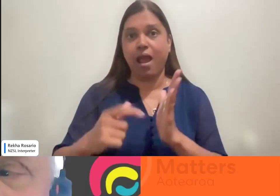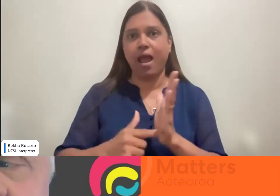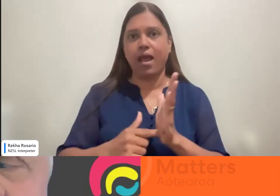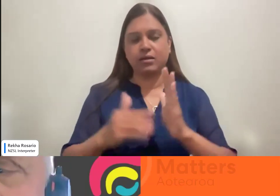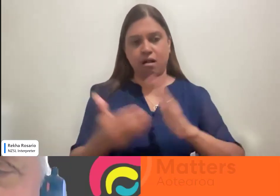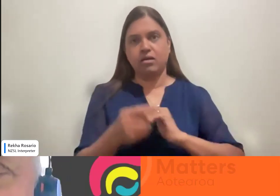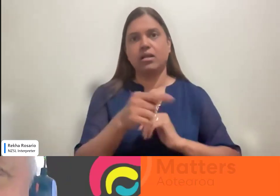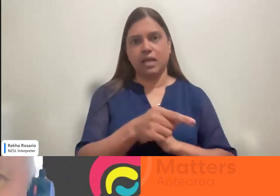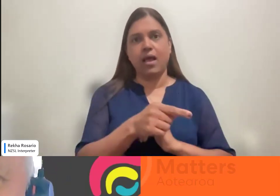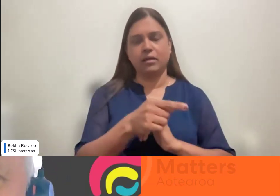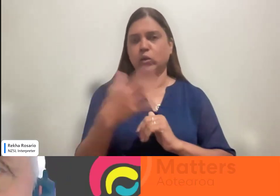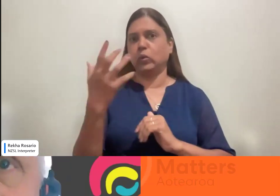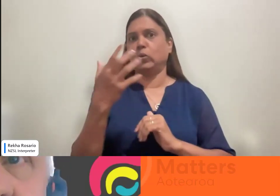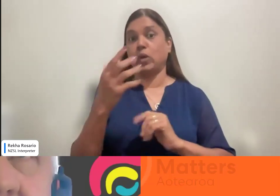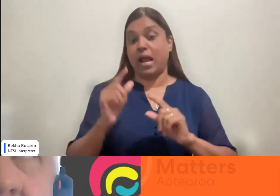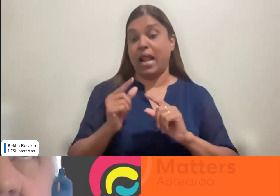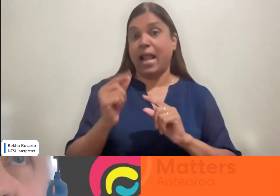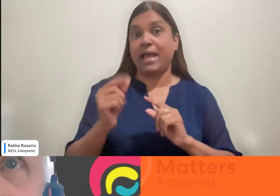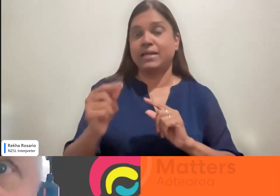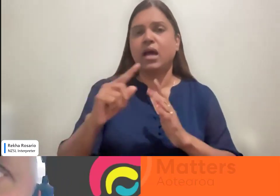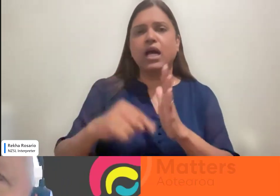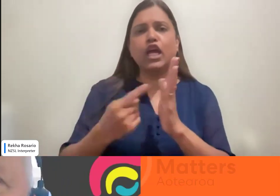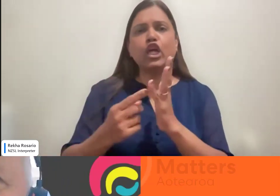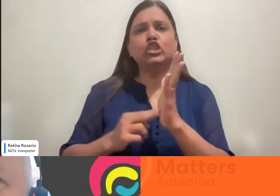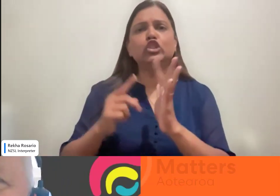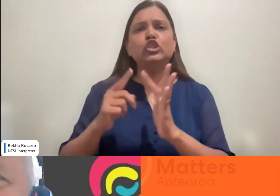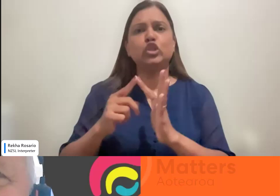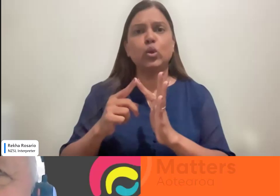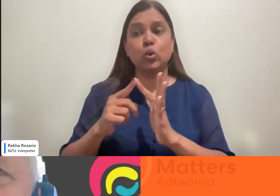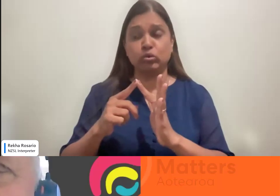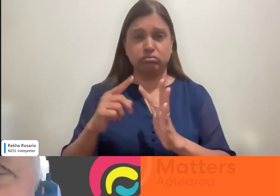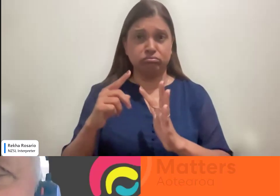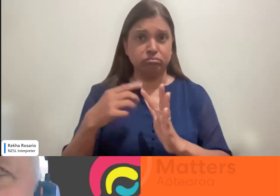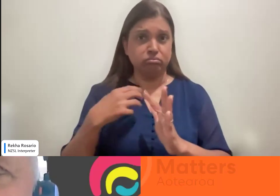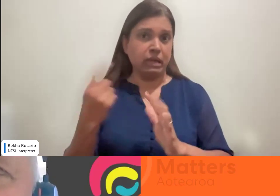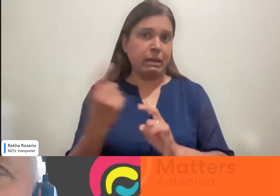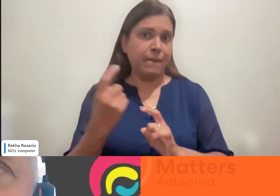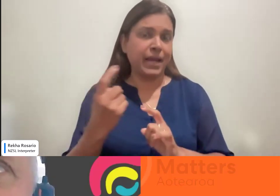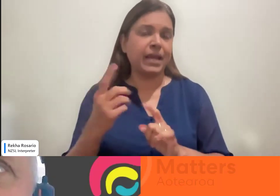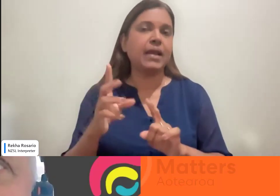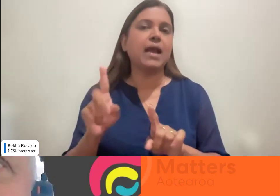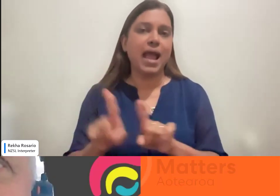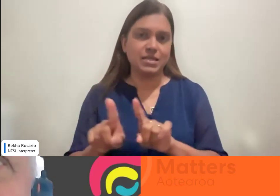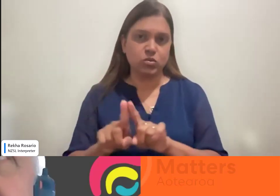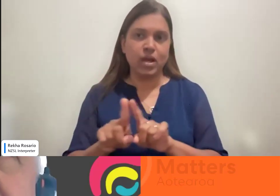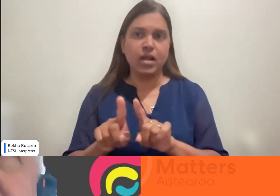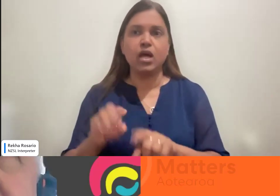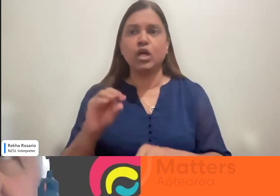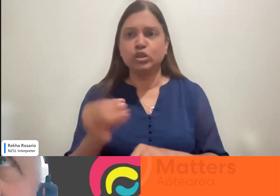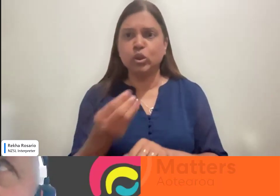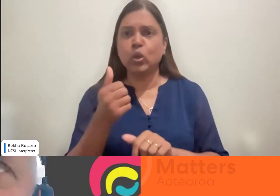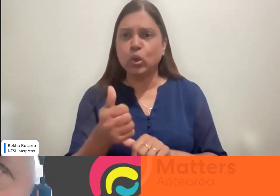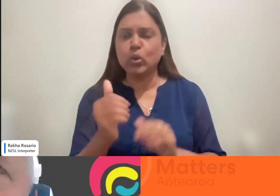this year in June. And so good is this standard and so easy to read and easy to